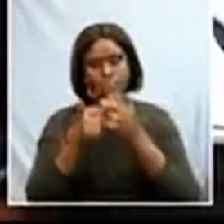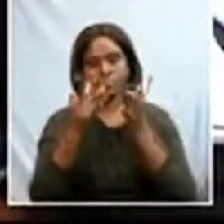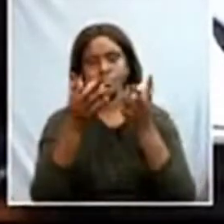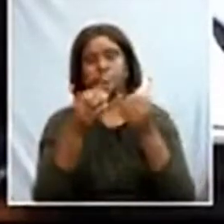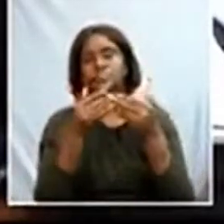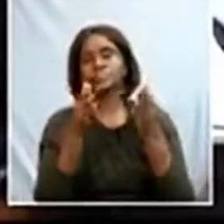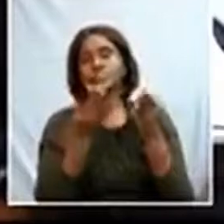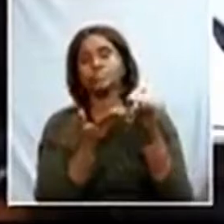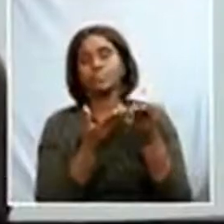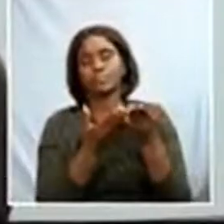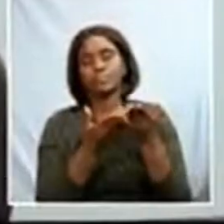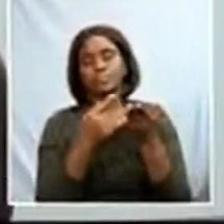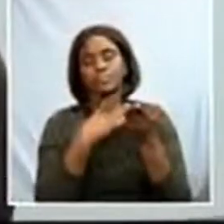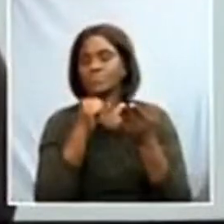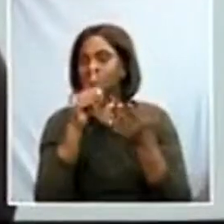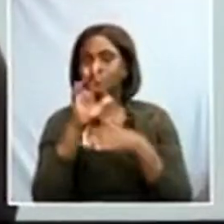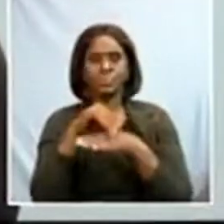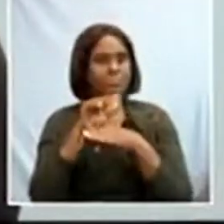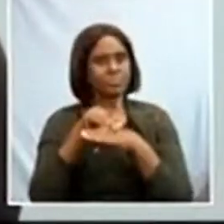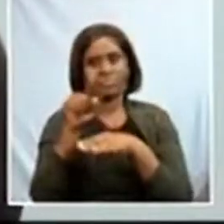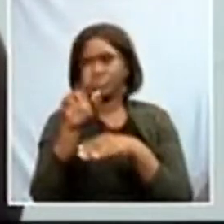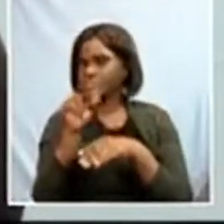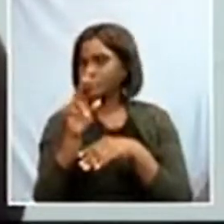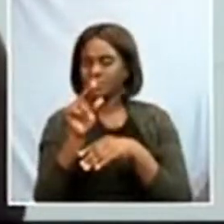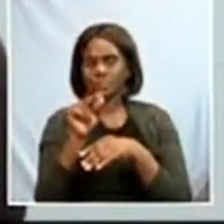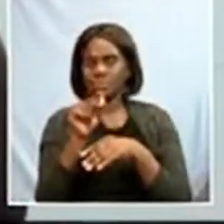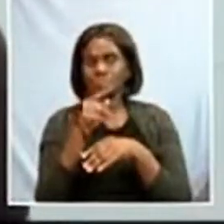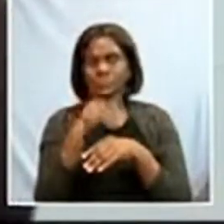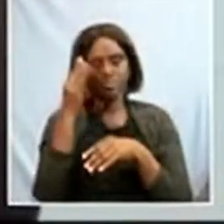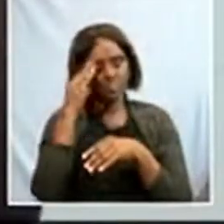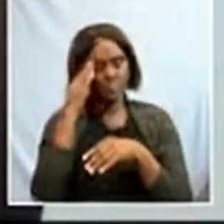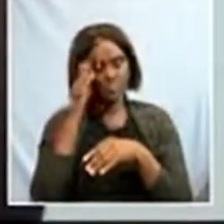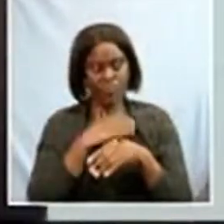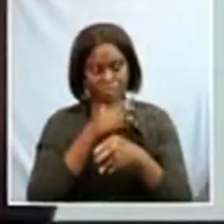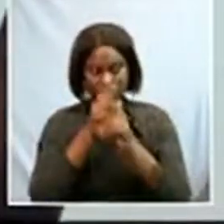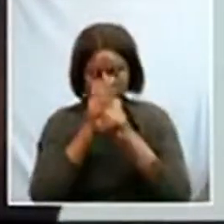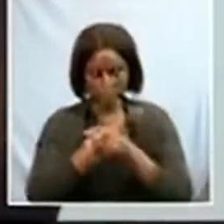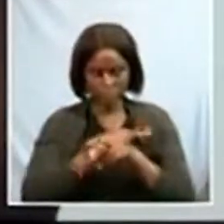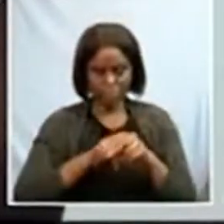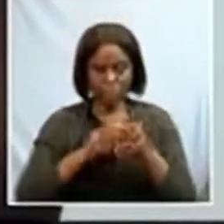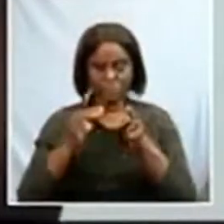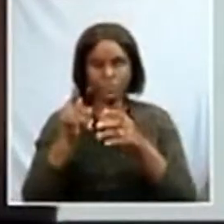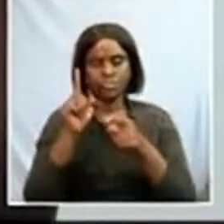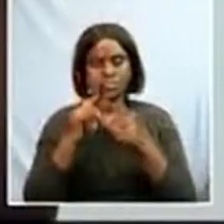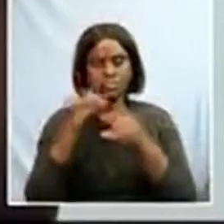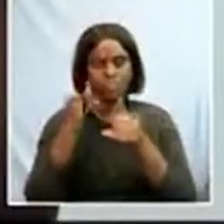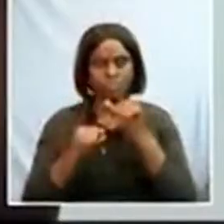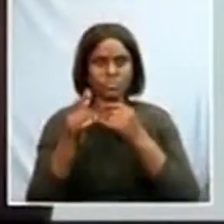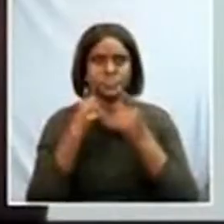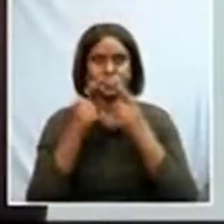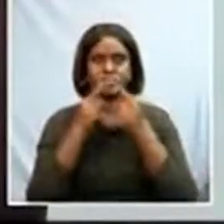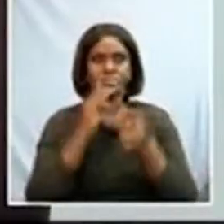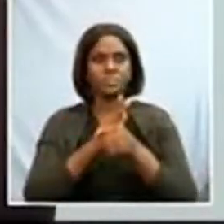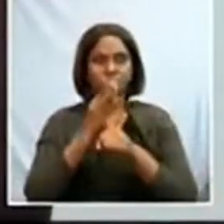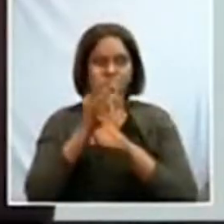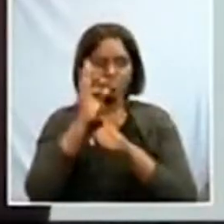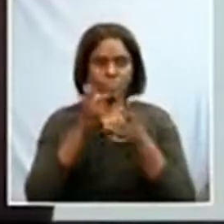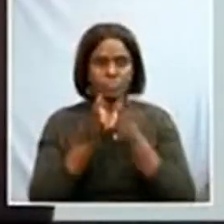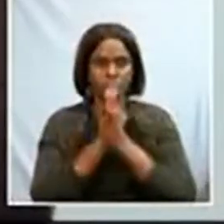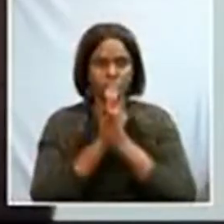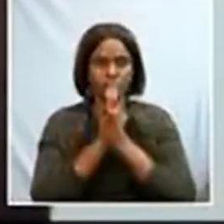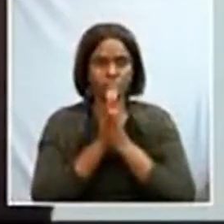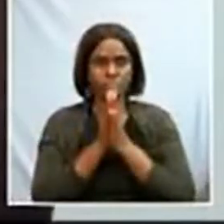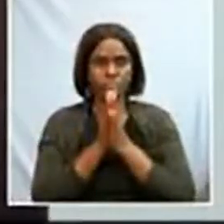open. And I didn't call upon you. I know my honorable member. Allow him to finish talking. Then I'll call upon